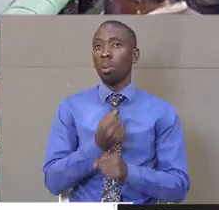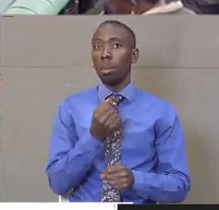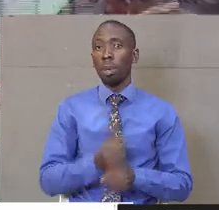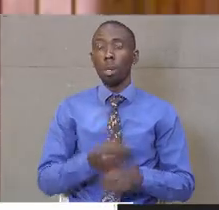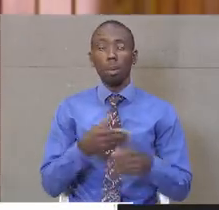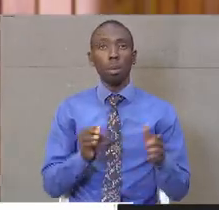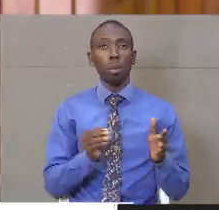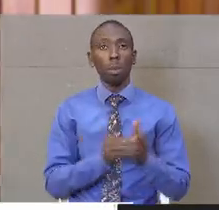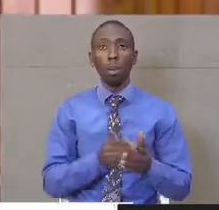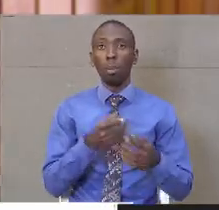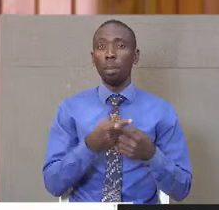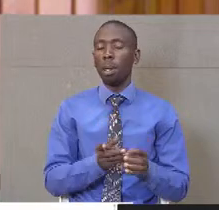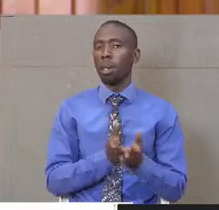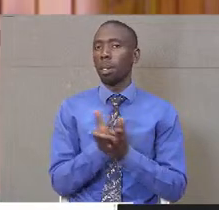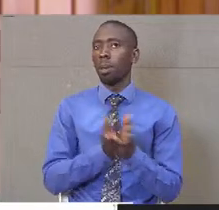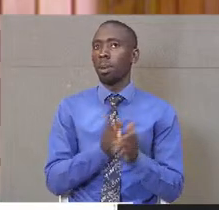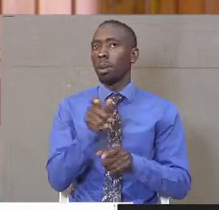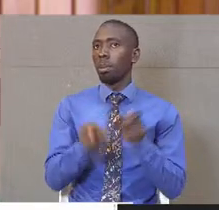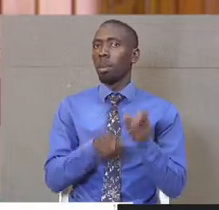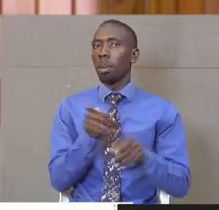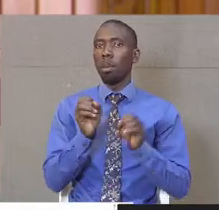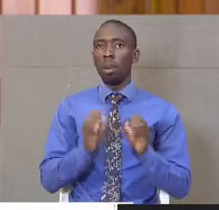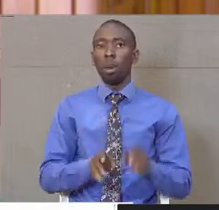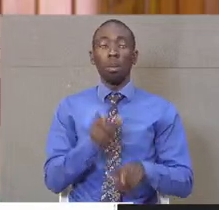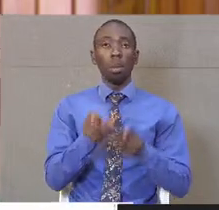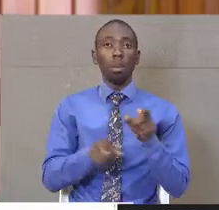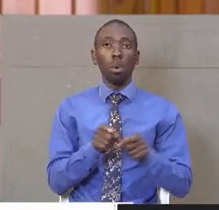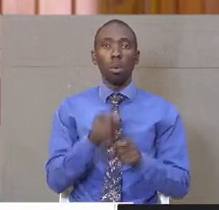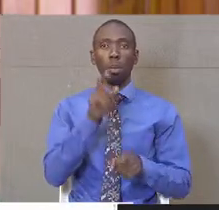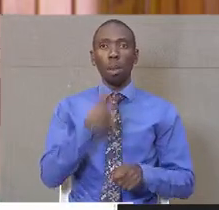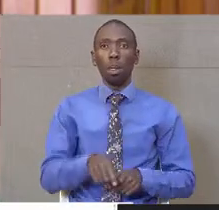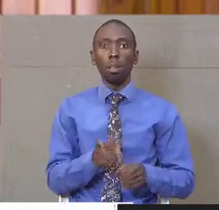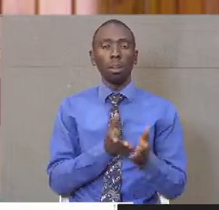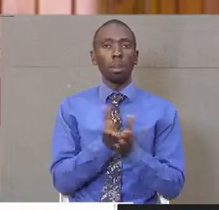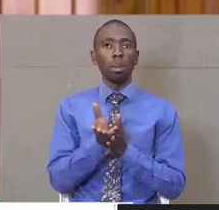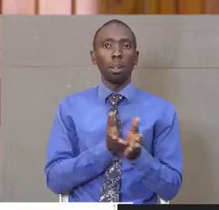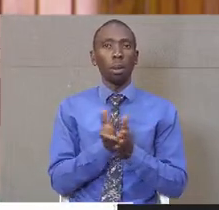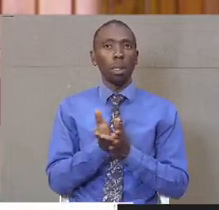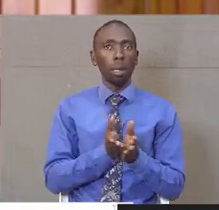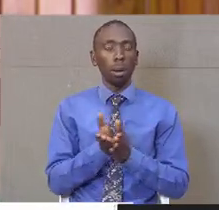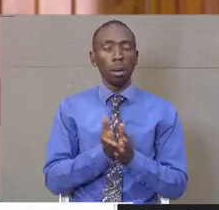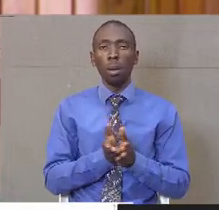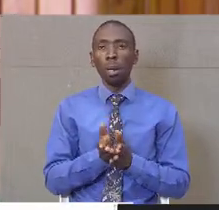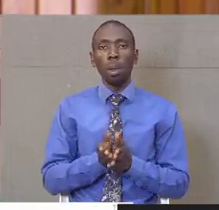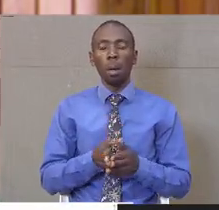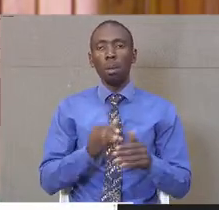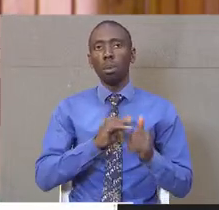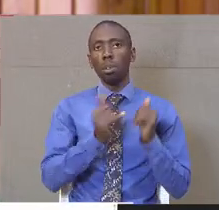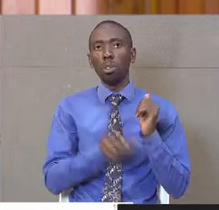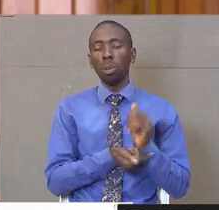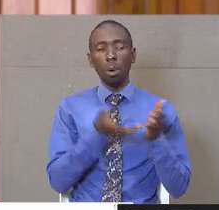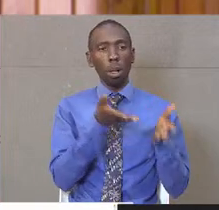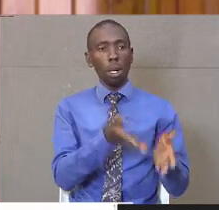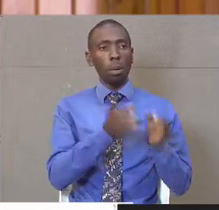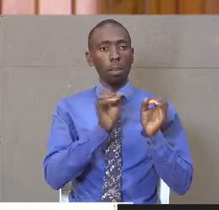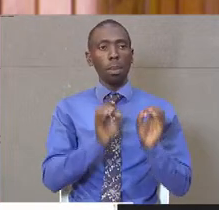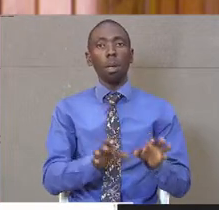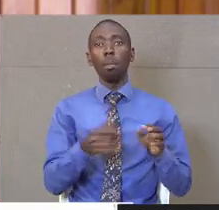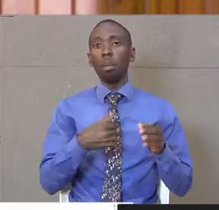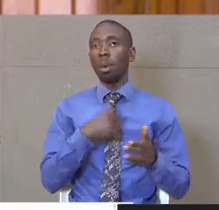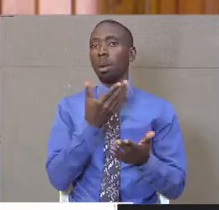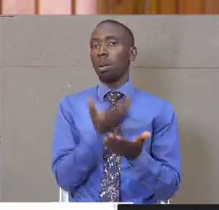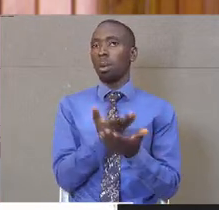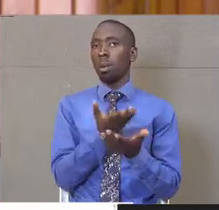people, because the people are supposed to monitor and do the job are never on job. So I am requesting that we